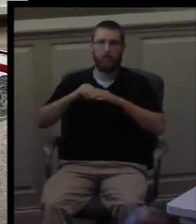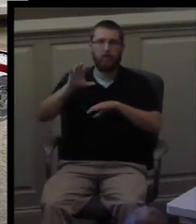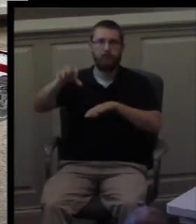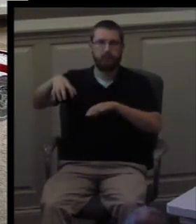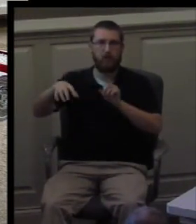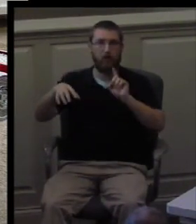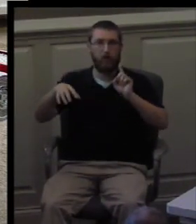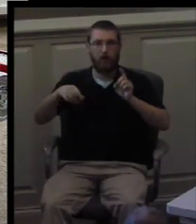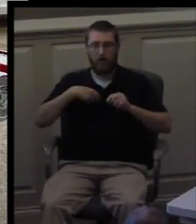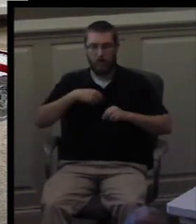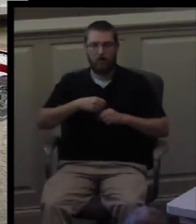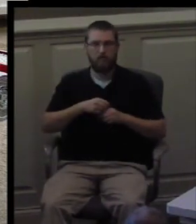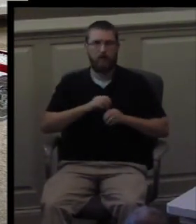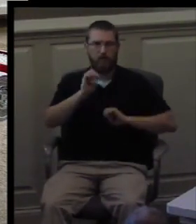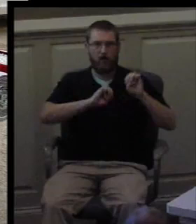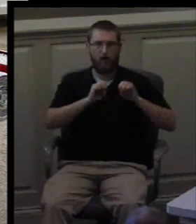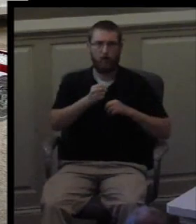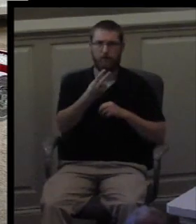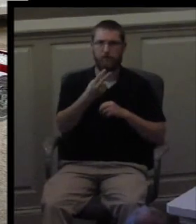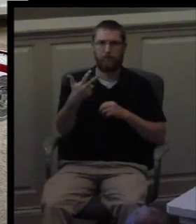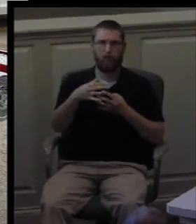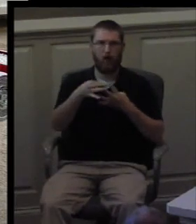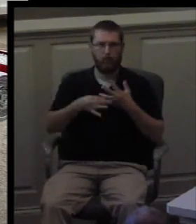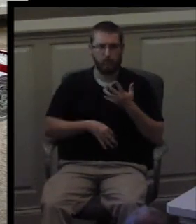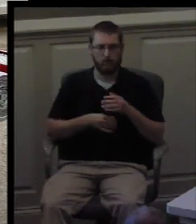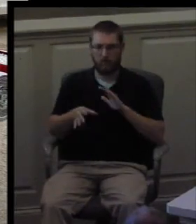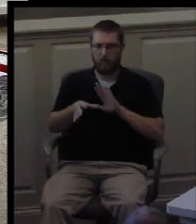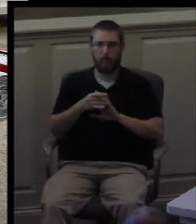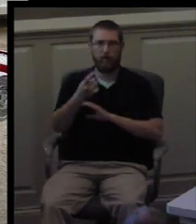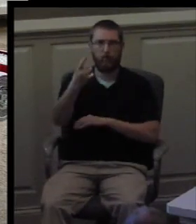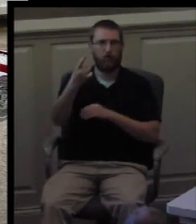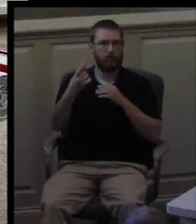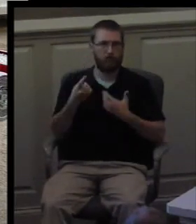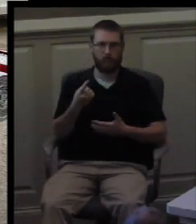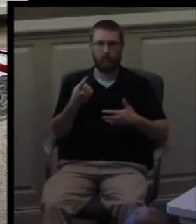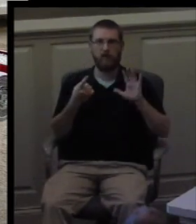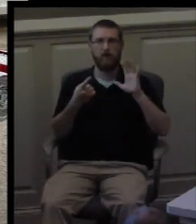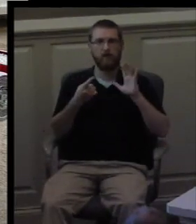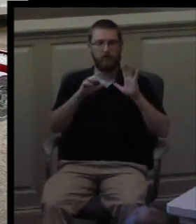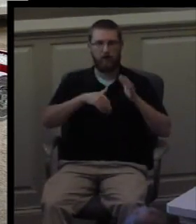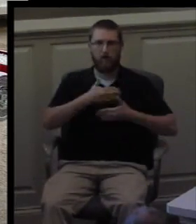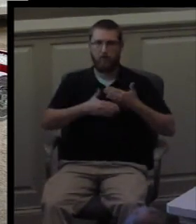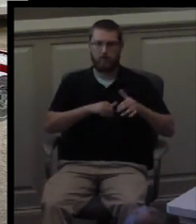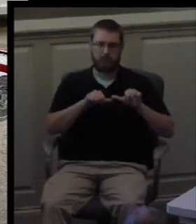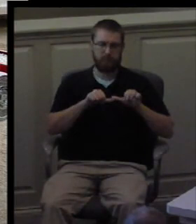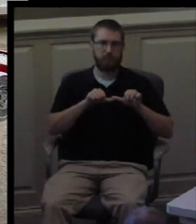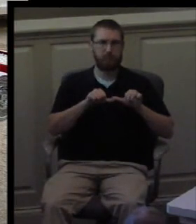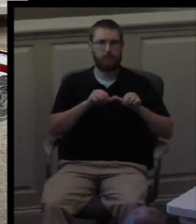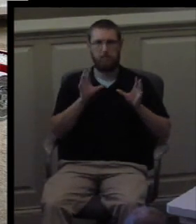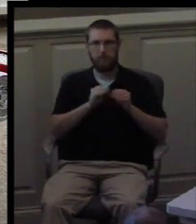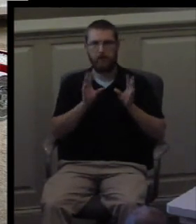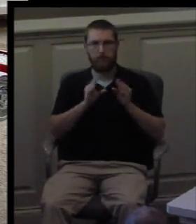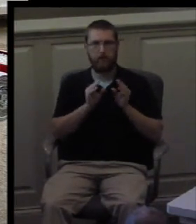station, and we evaluated several options, finally selected one. That process continued in meetings